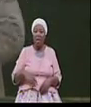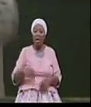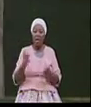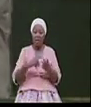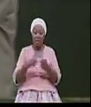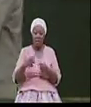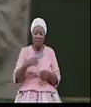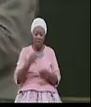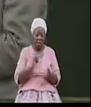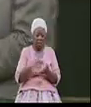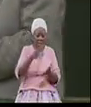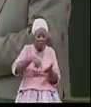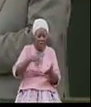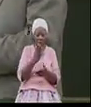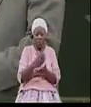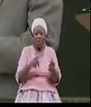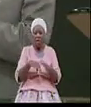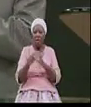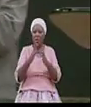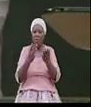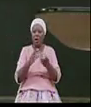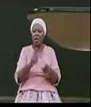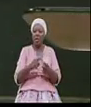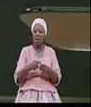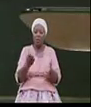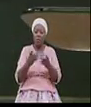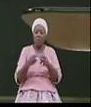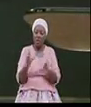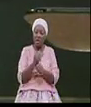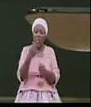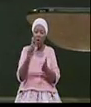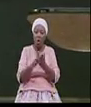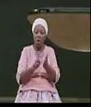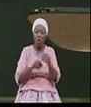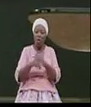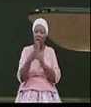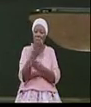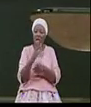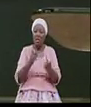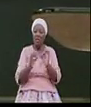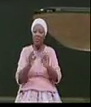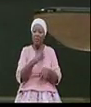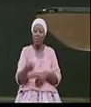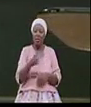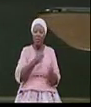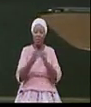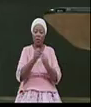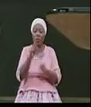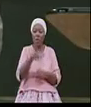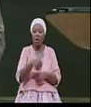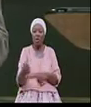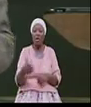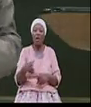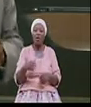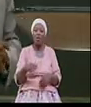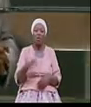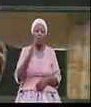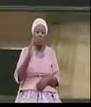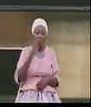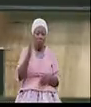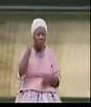the Bible, they are going to take laws into their hands if they fought one another, when Jesus